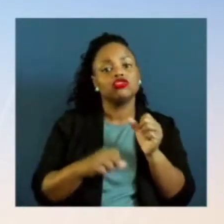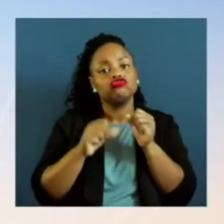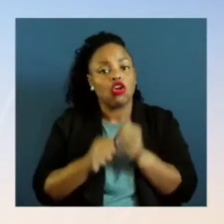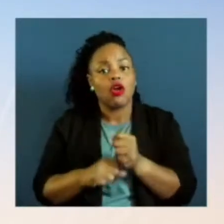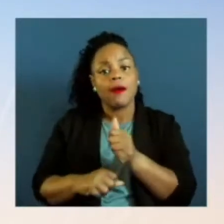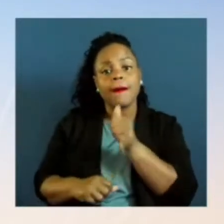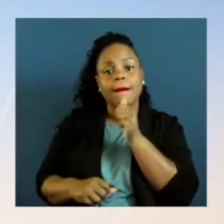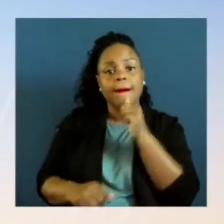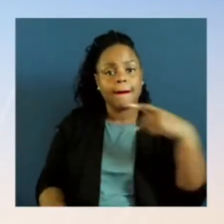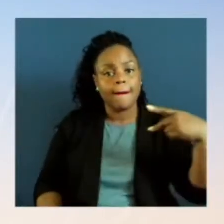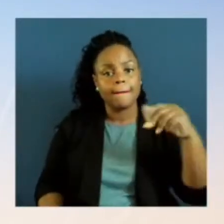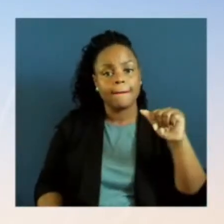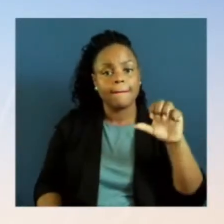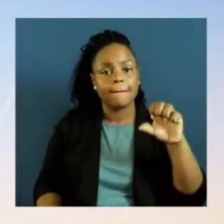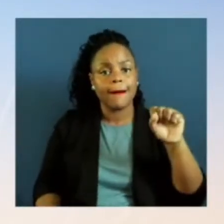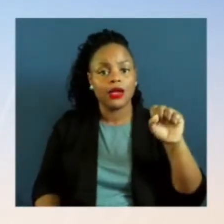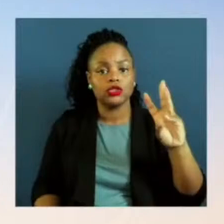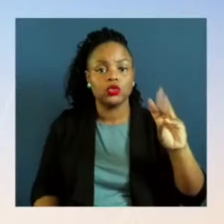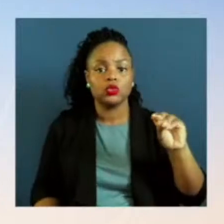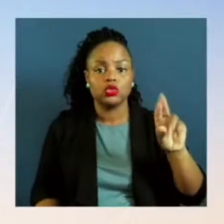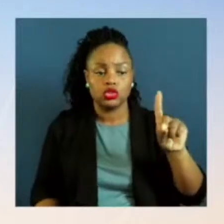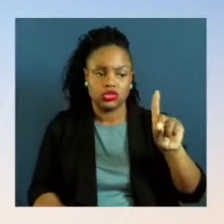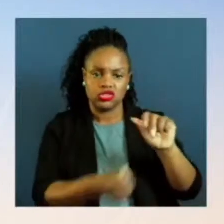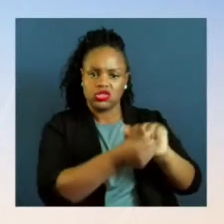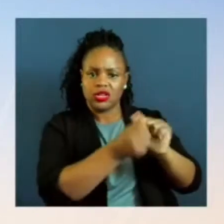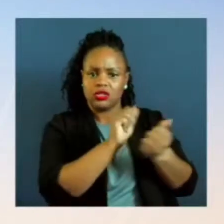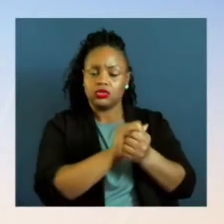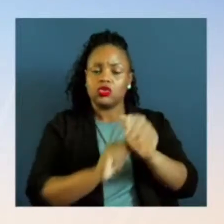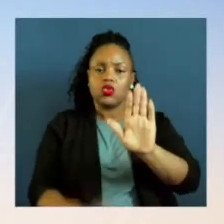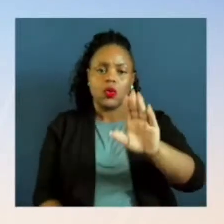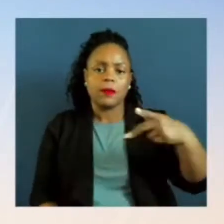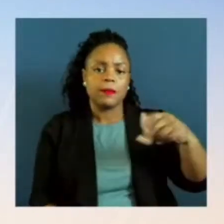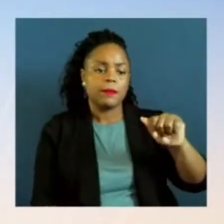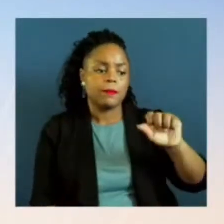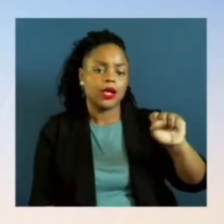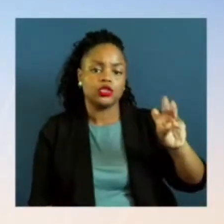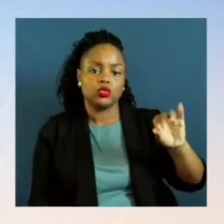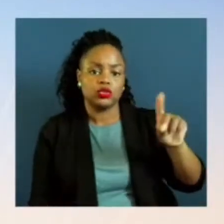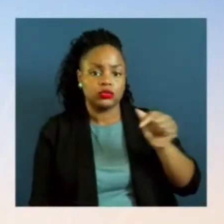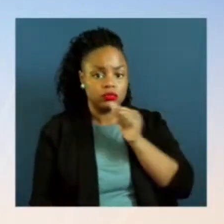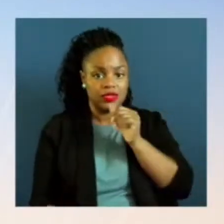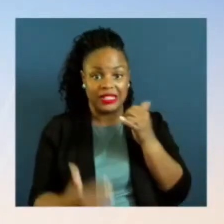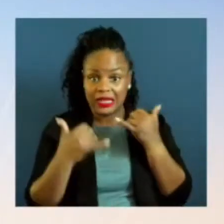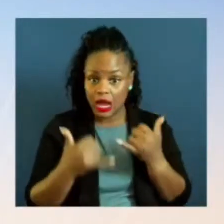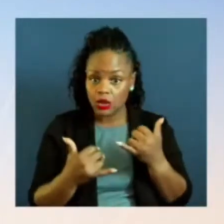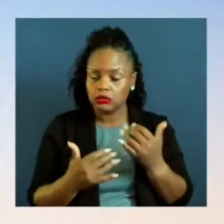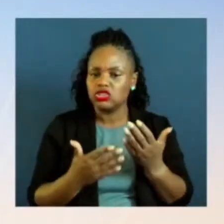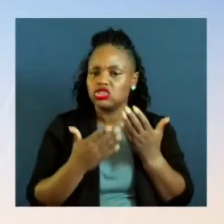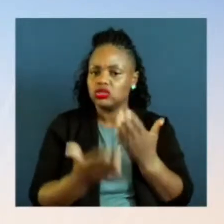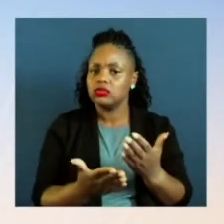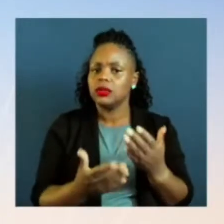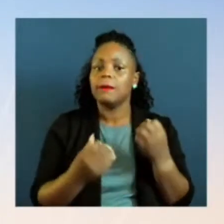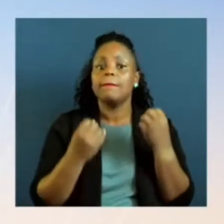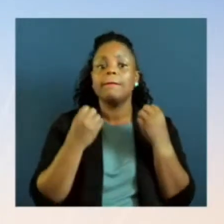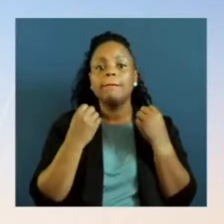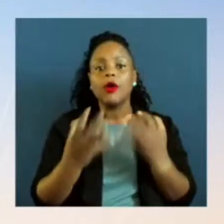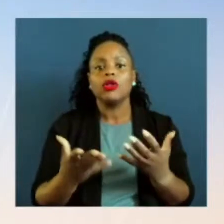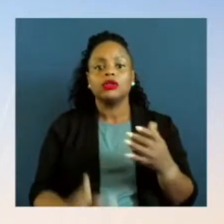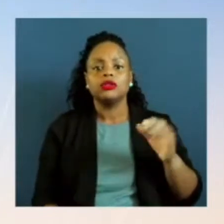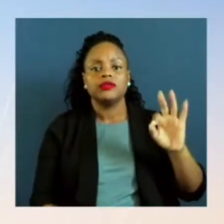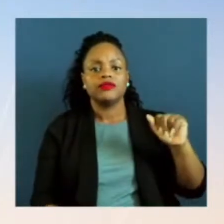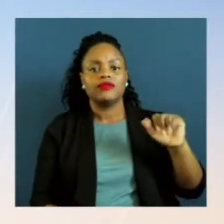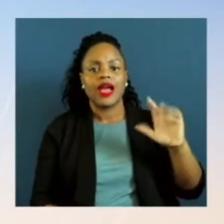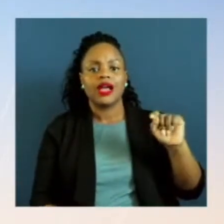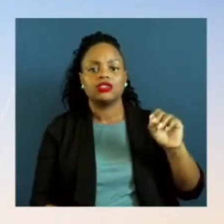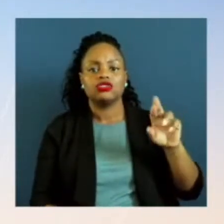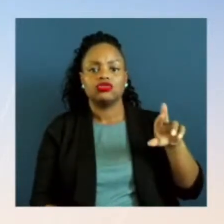change their passwords now. Third, implement multi-factor authentication, particularly for key personnel and IT